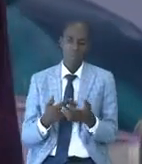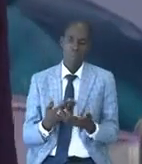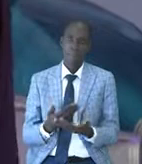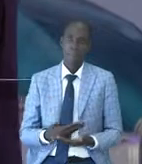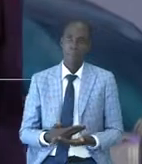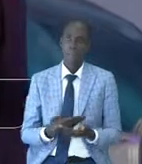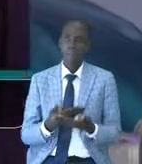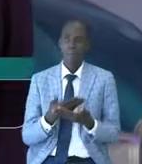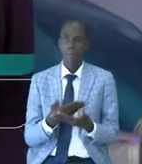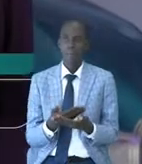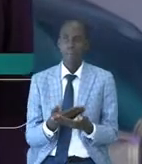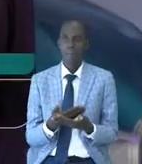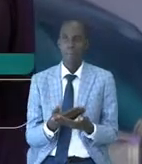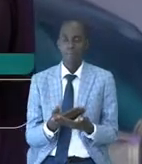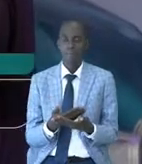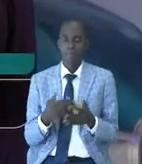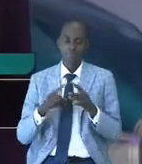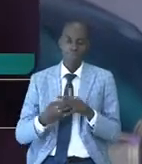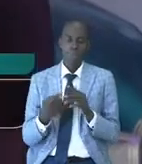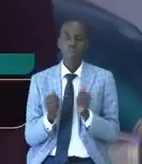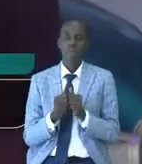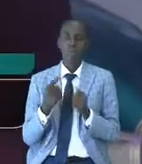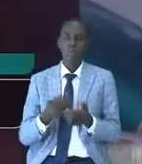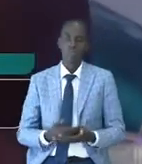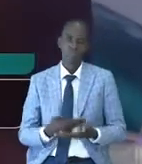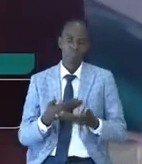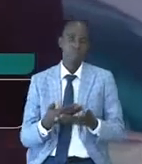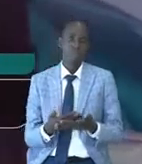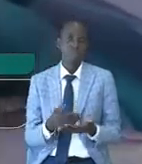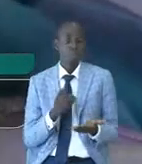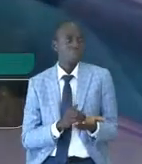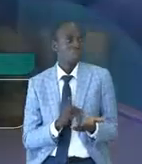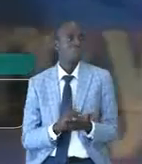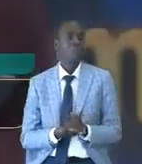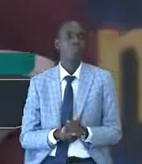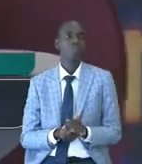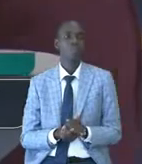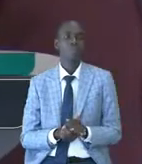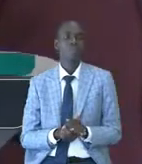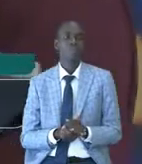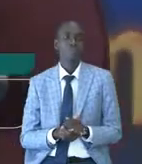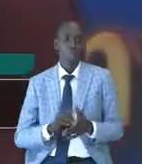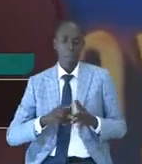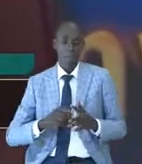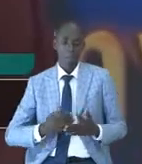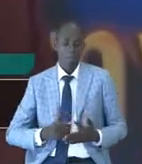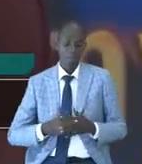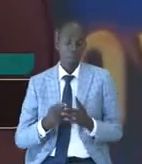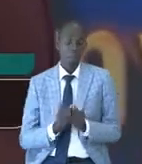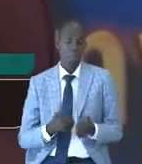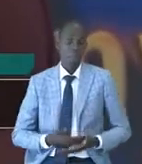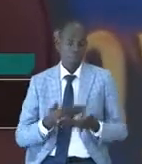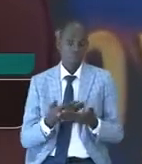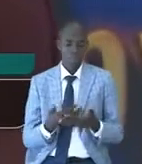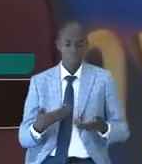Begin with the birth. The doctor has to begin with the birth. Engineer,